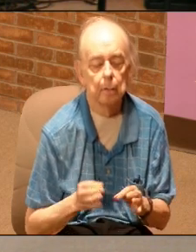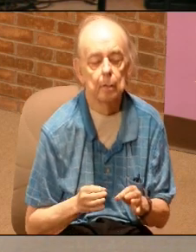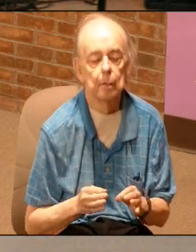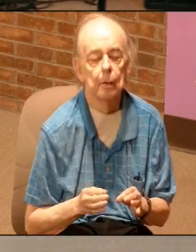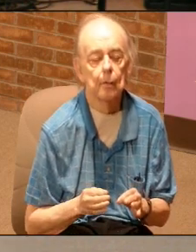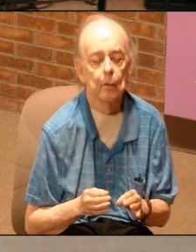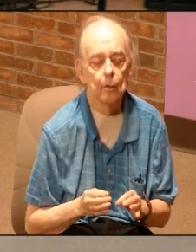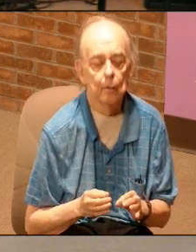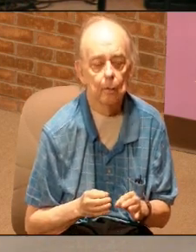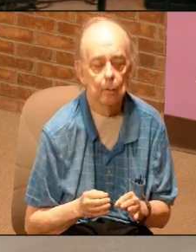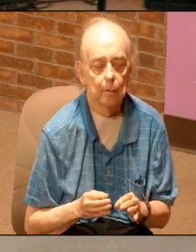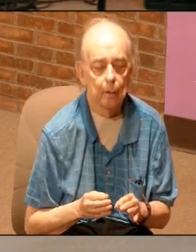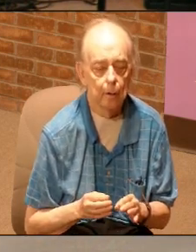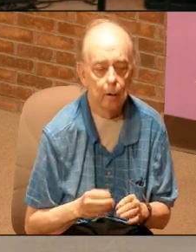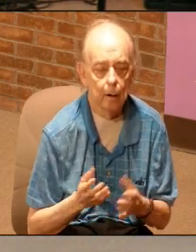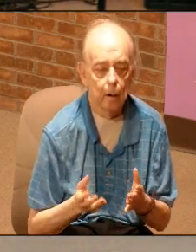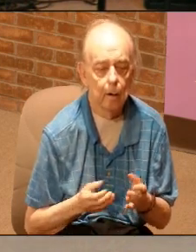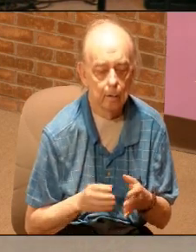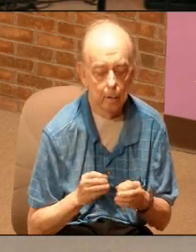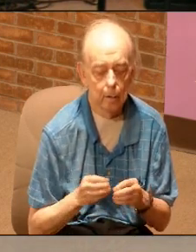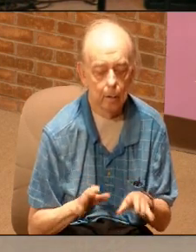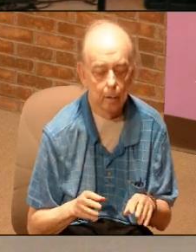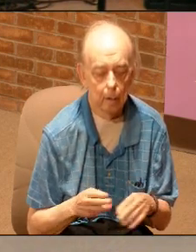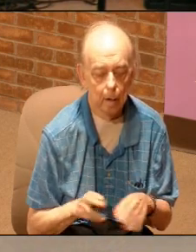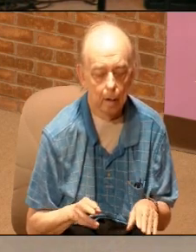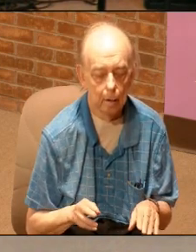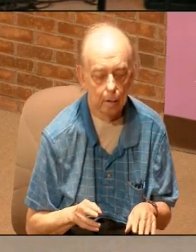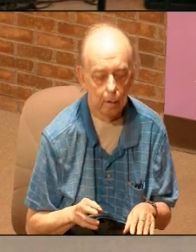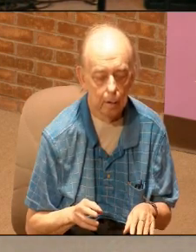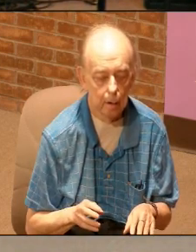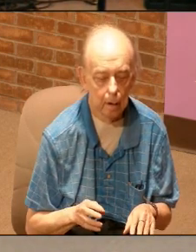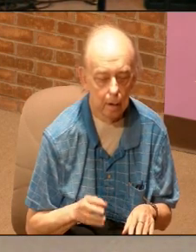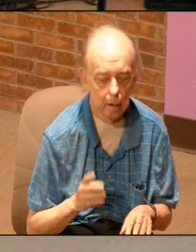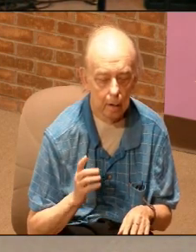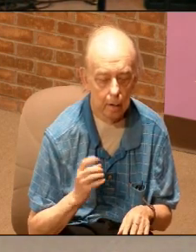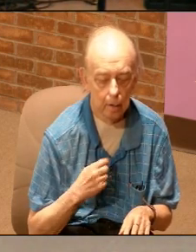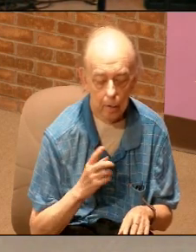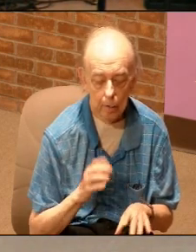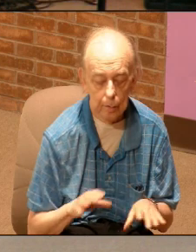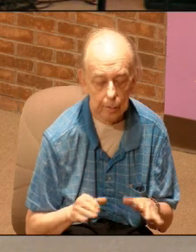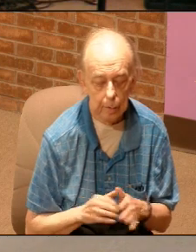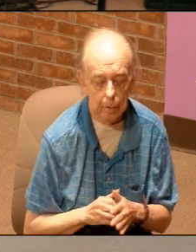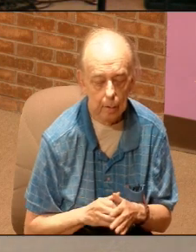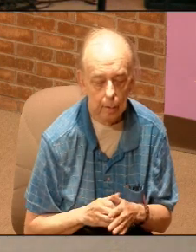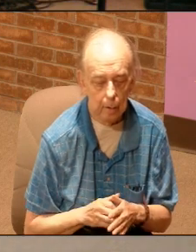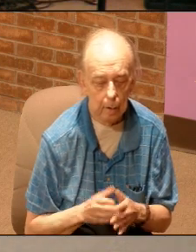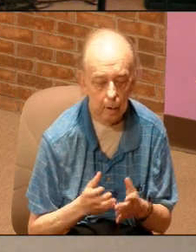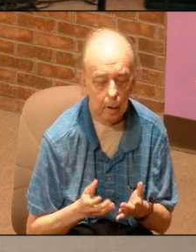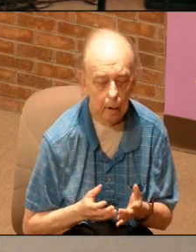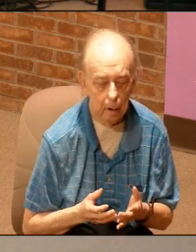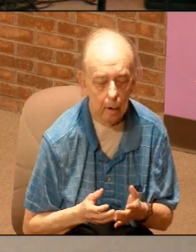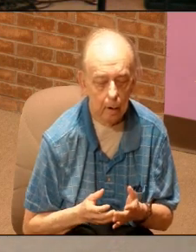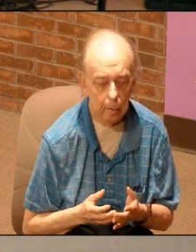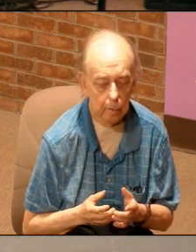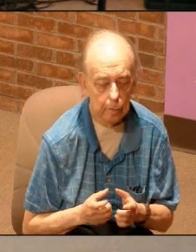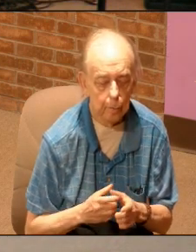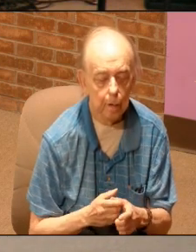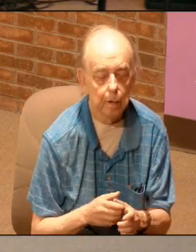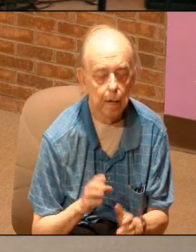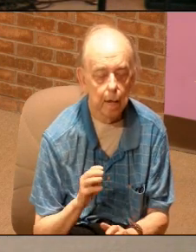decided, I want to lose weight, but what I really want to do is I want to run a